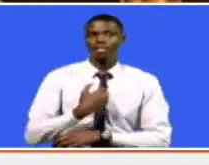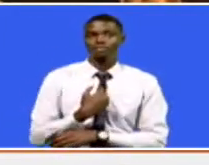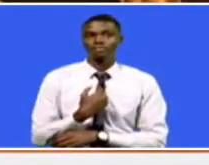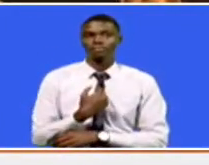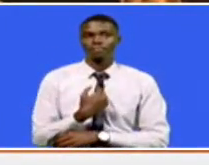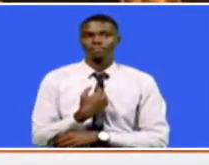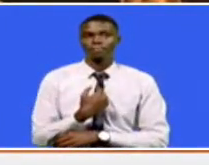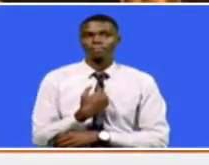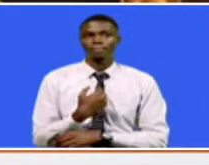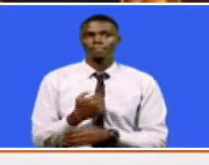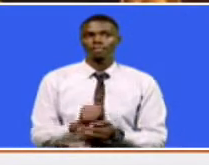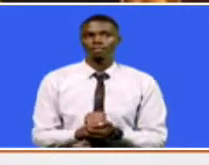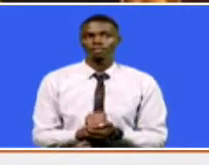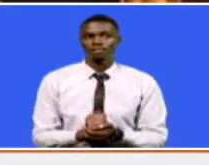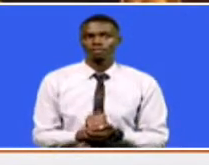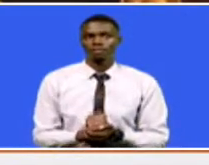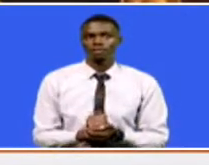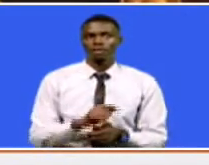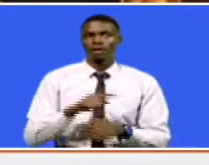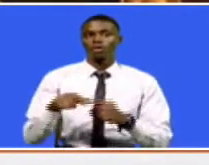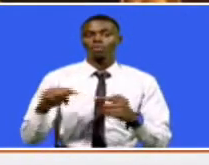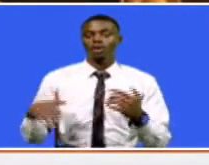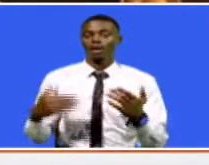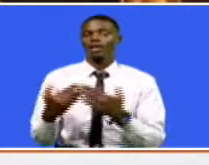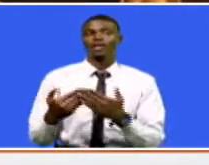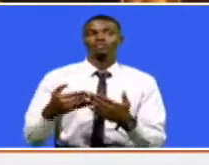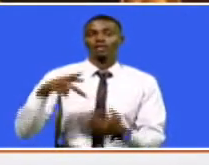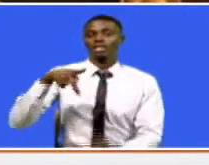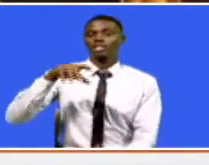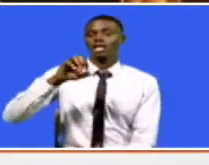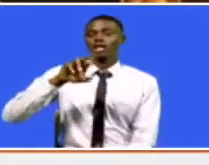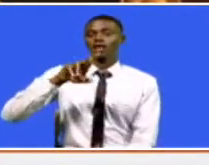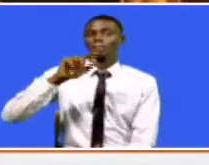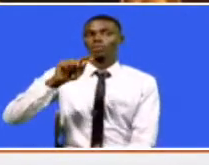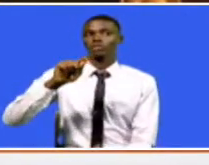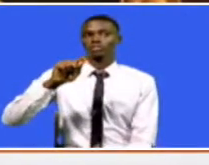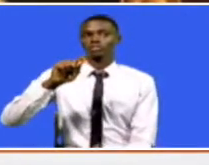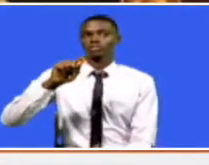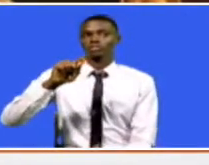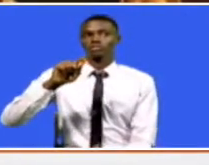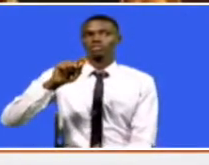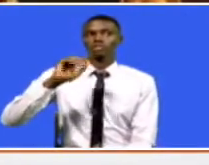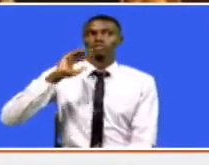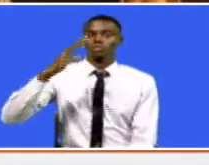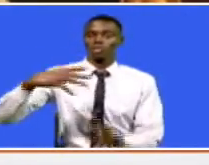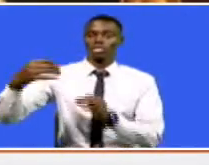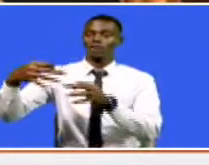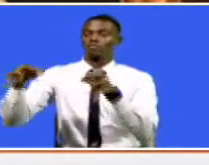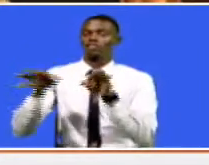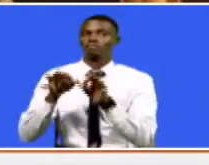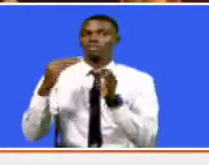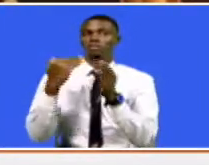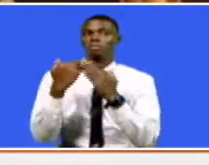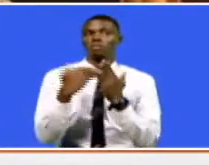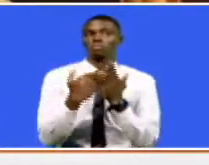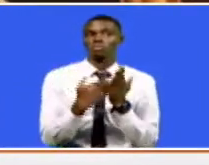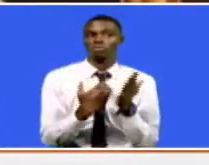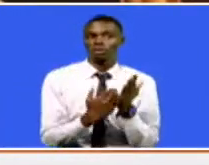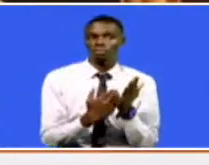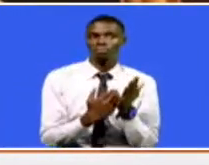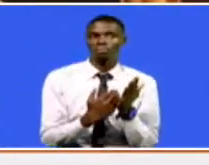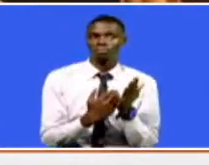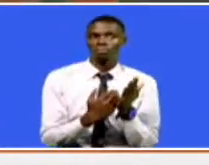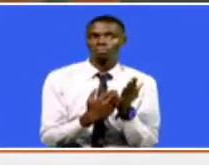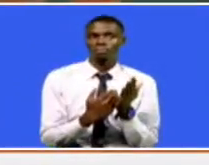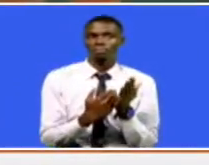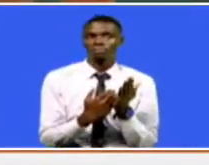And when we arrive in the port, they're going out for field programs, let's say it's the excursions, how